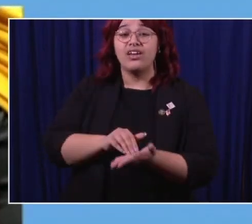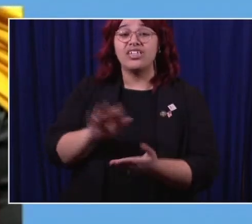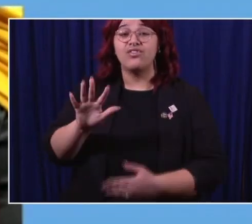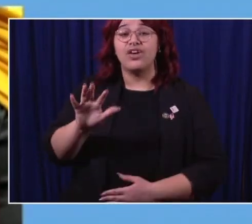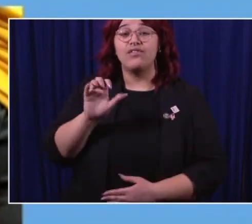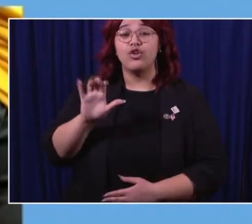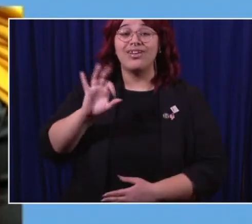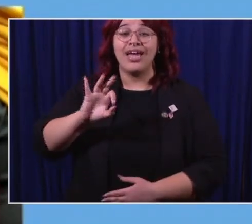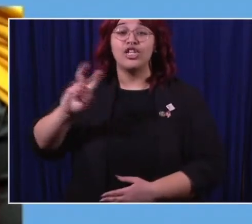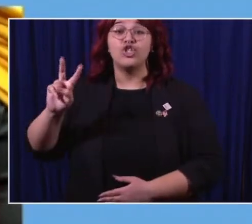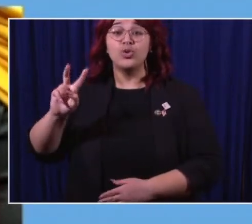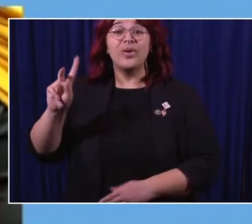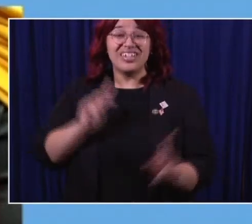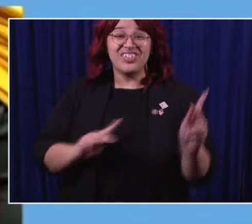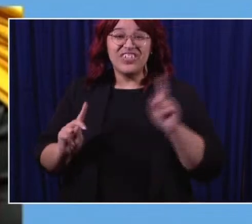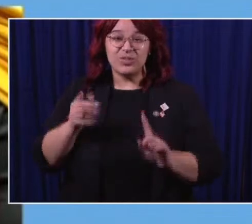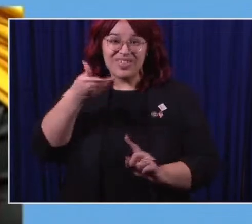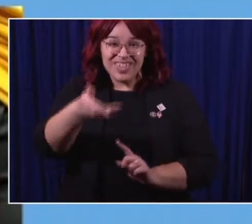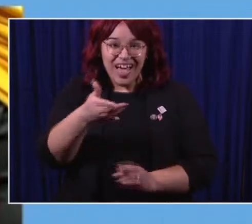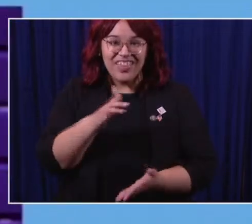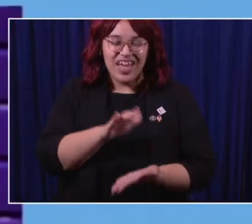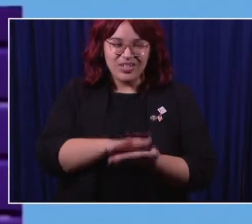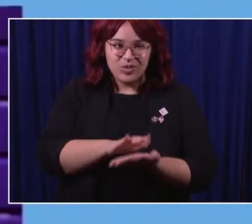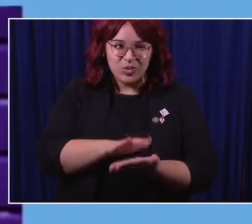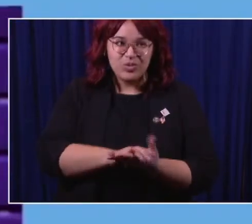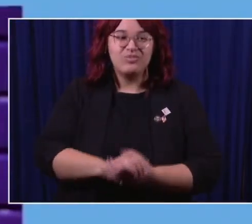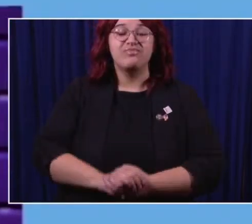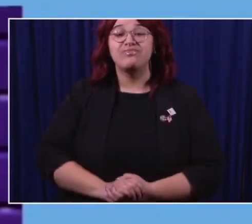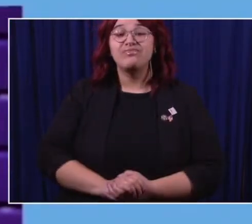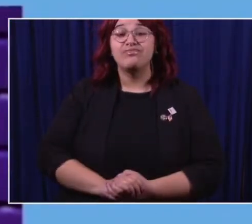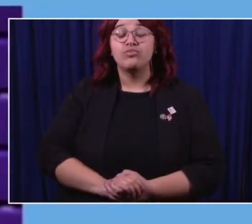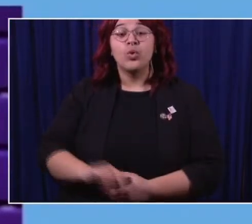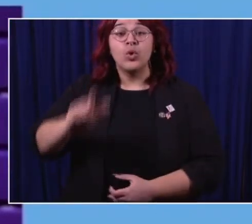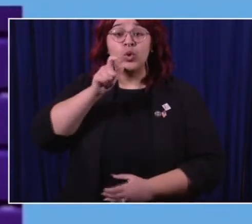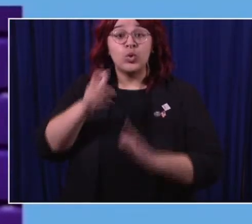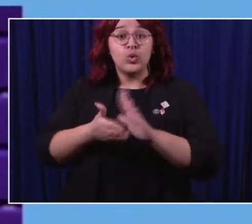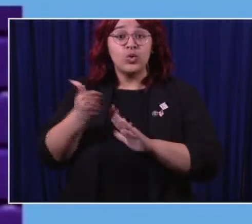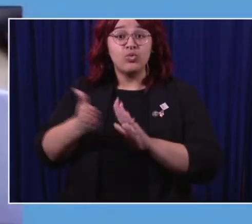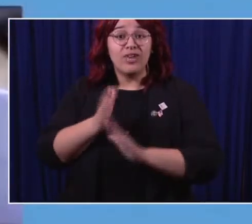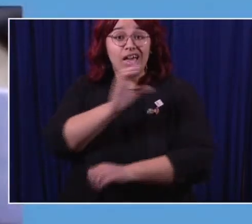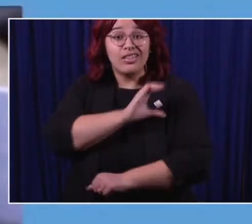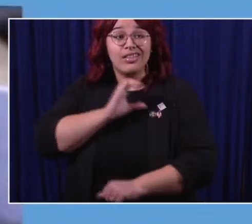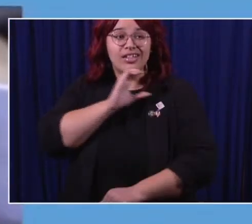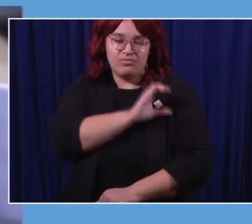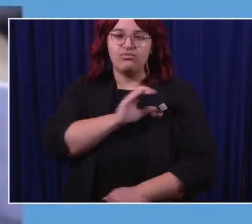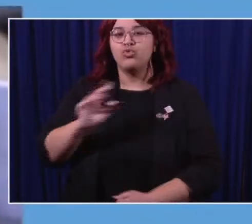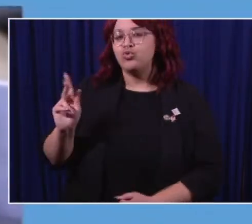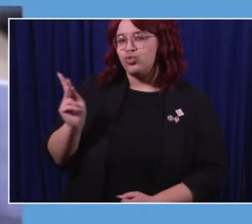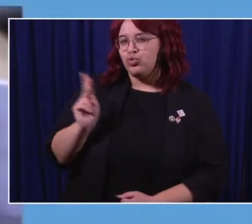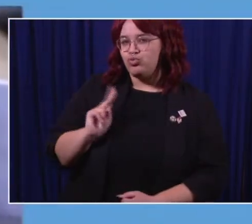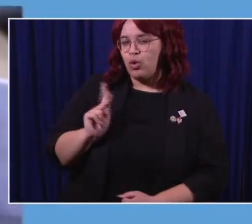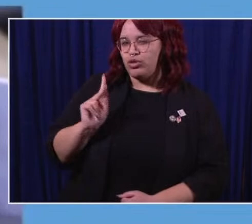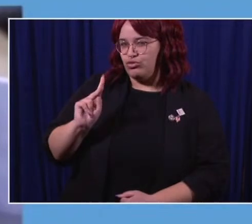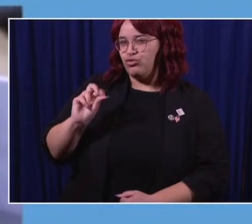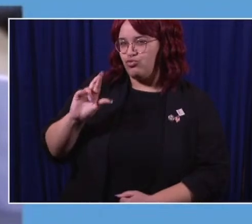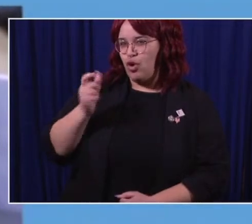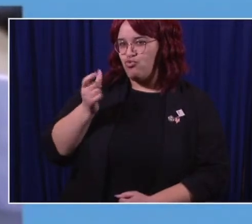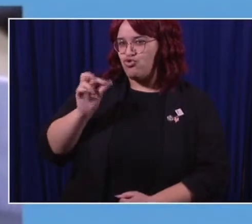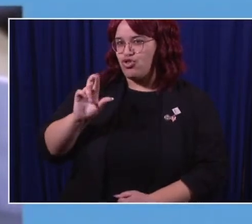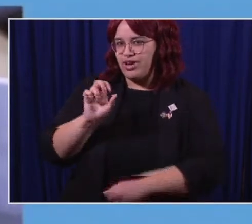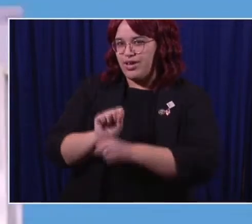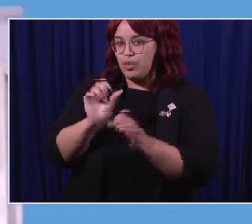1,592 people yesterday. Kroger employees ran the clinic, and they performed all check-in,